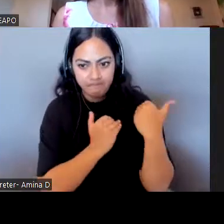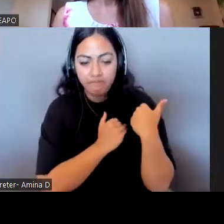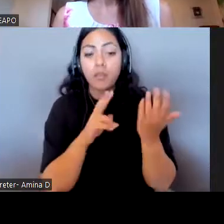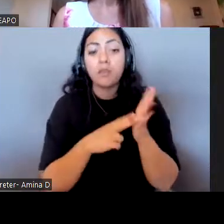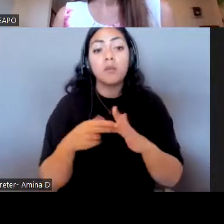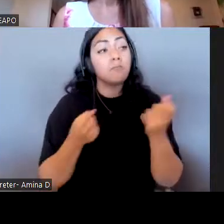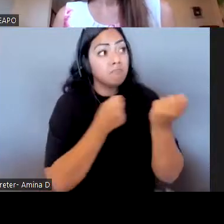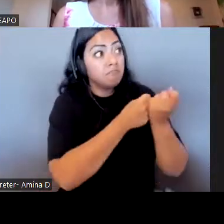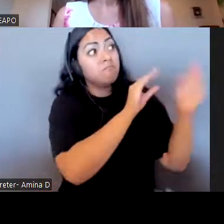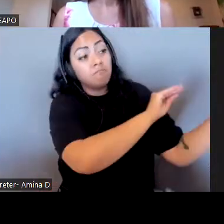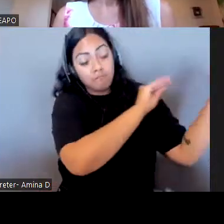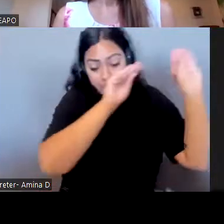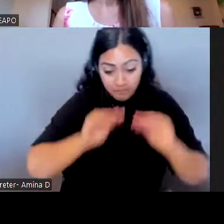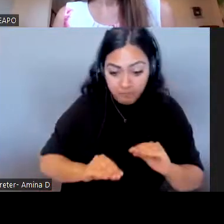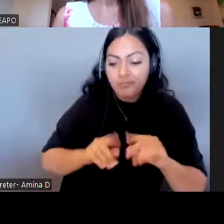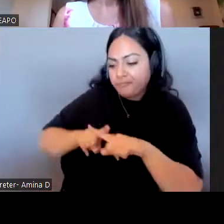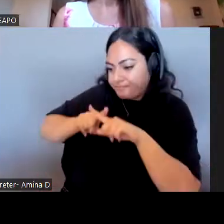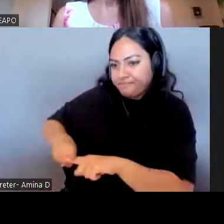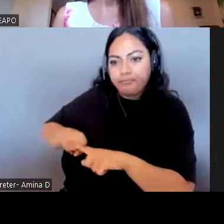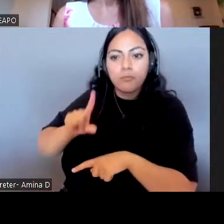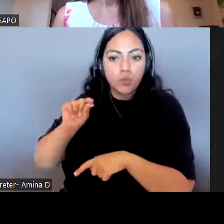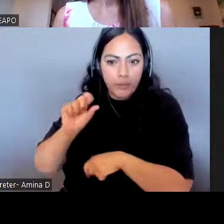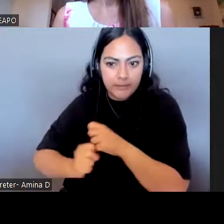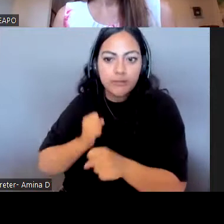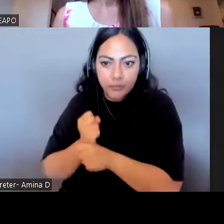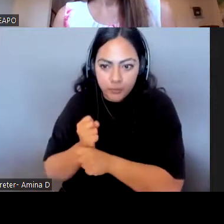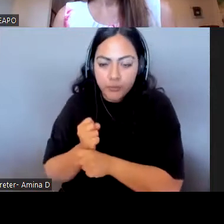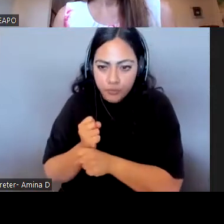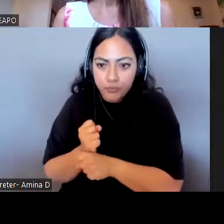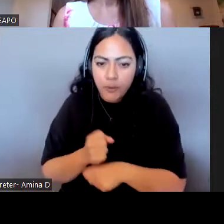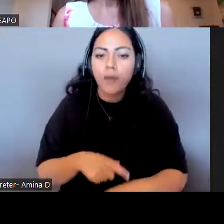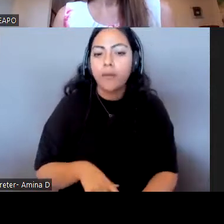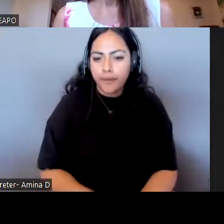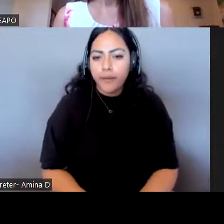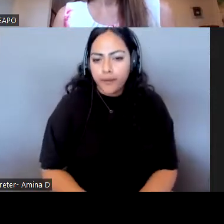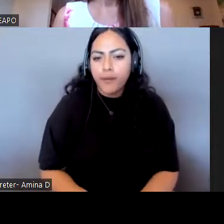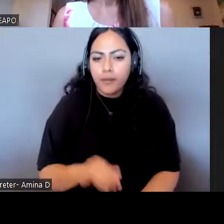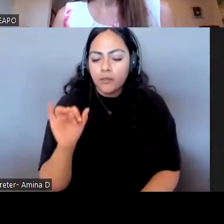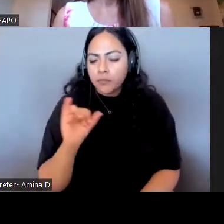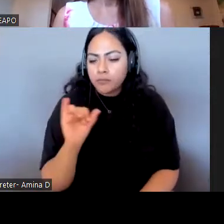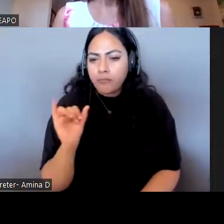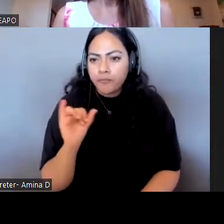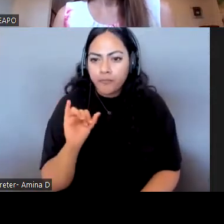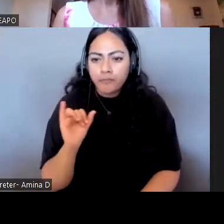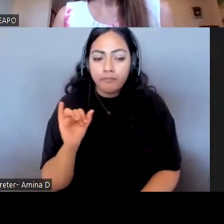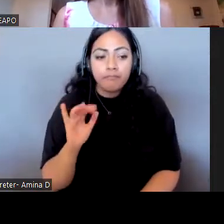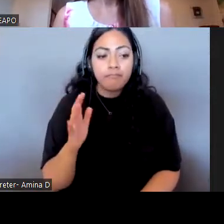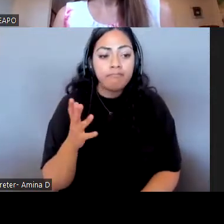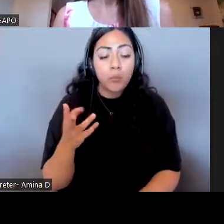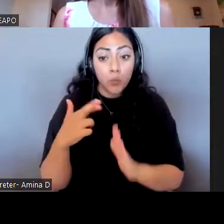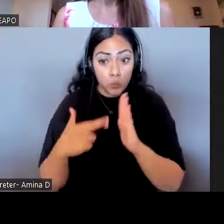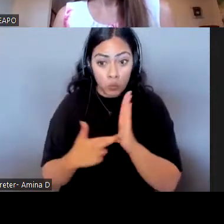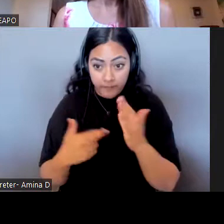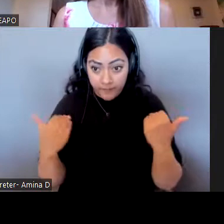usually grandparents. There's also a rule that says that anybody moving in, they cannot